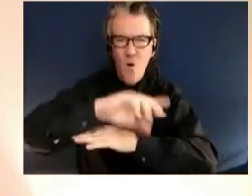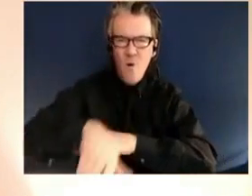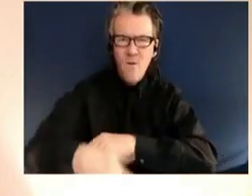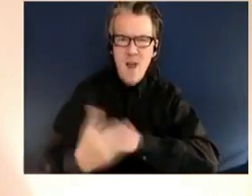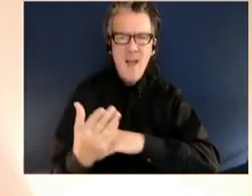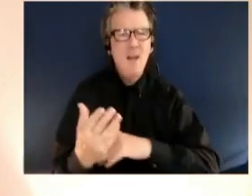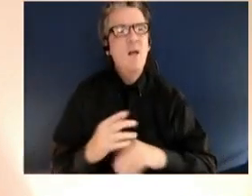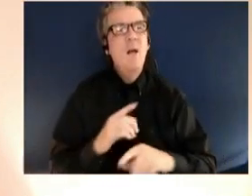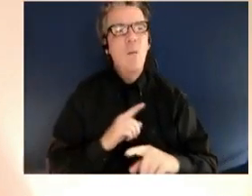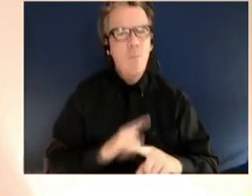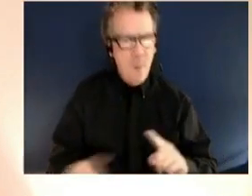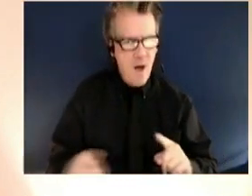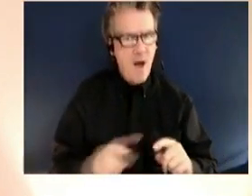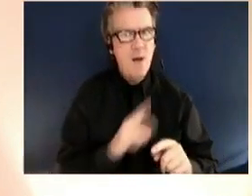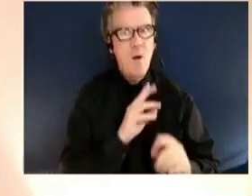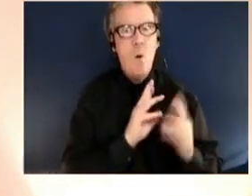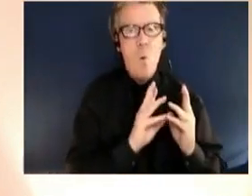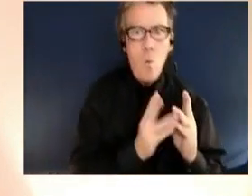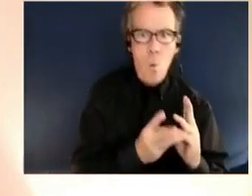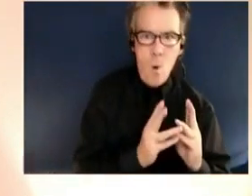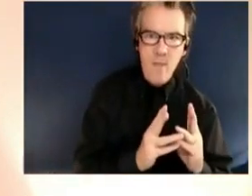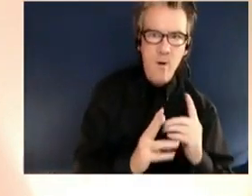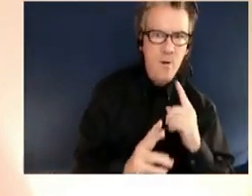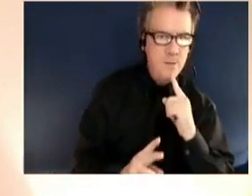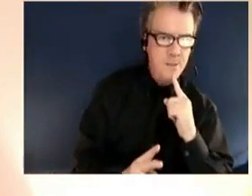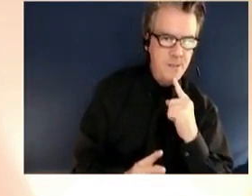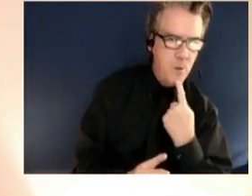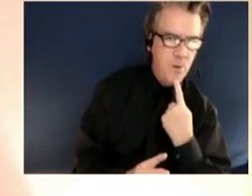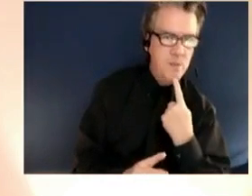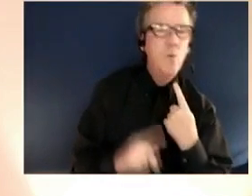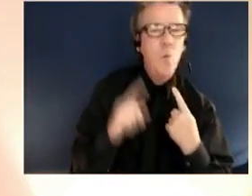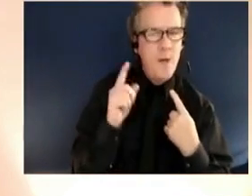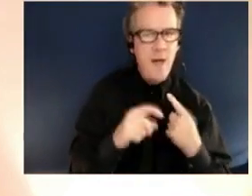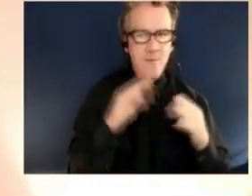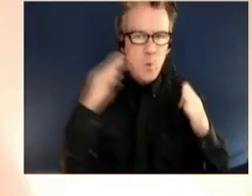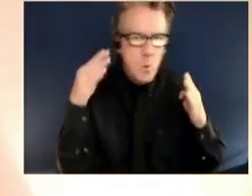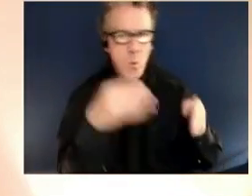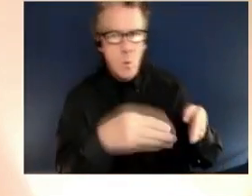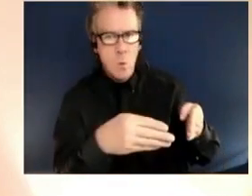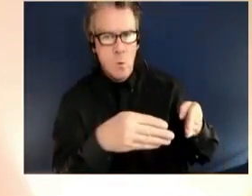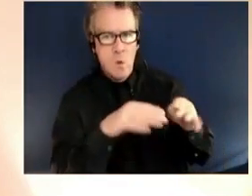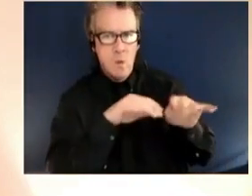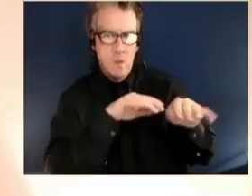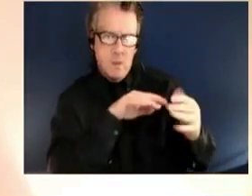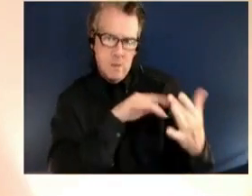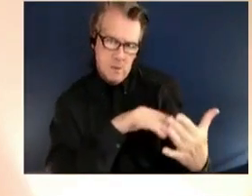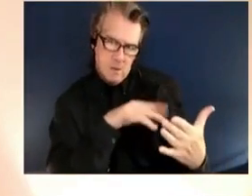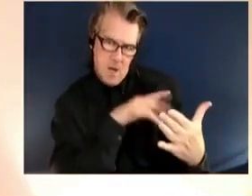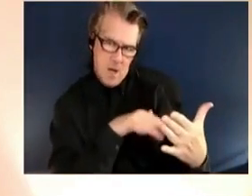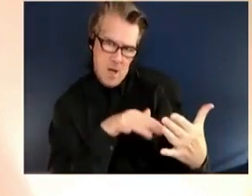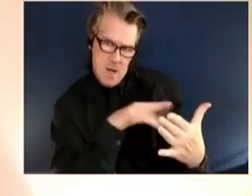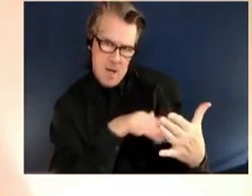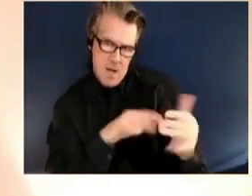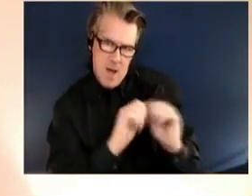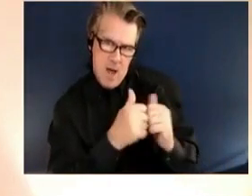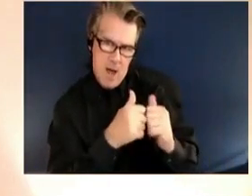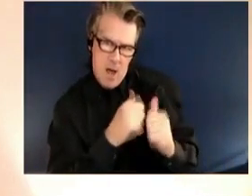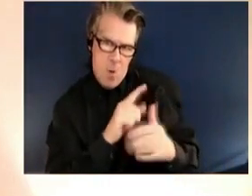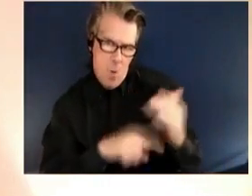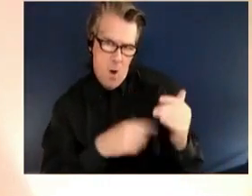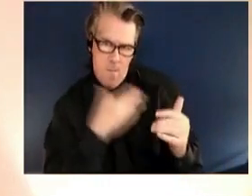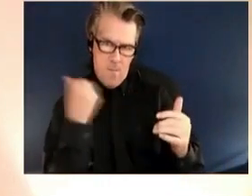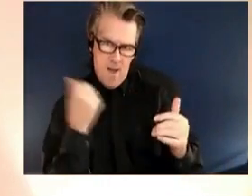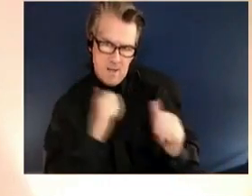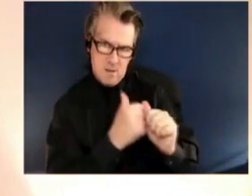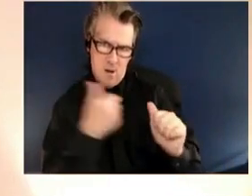public safety power shutoff event. That's how we're mitigating wildfire safety. I do want to